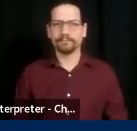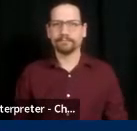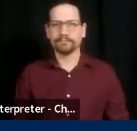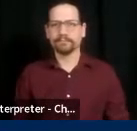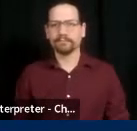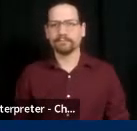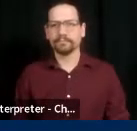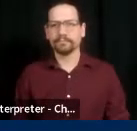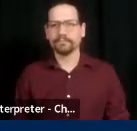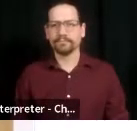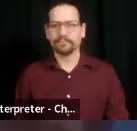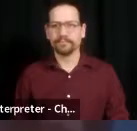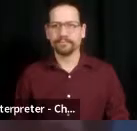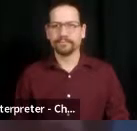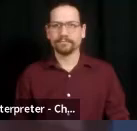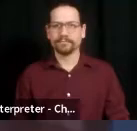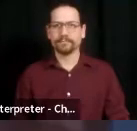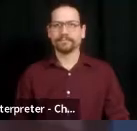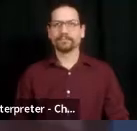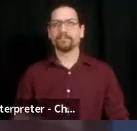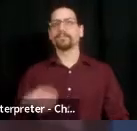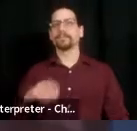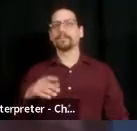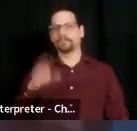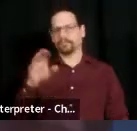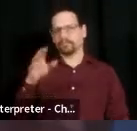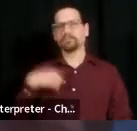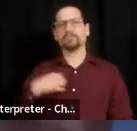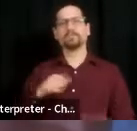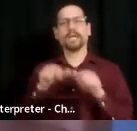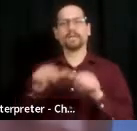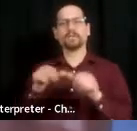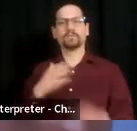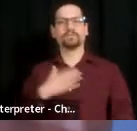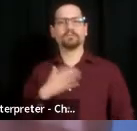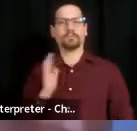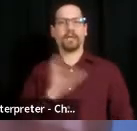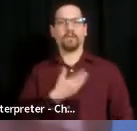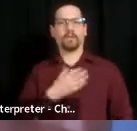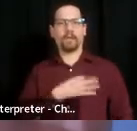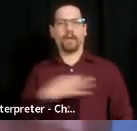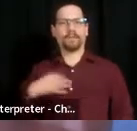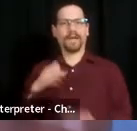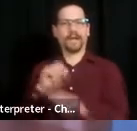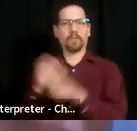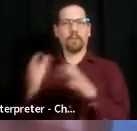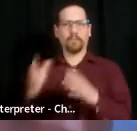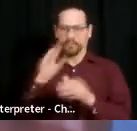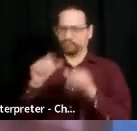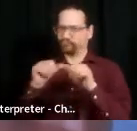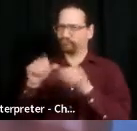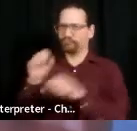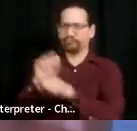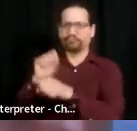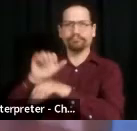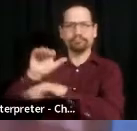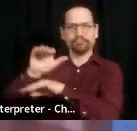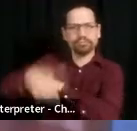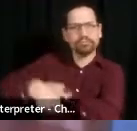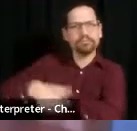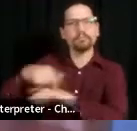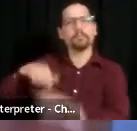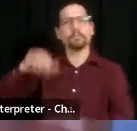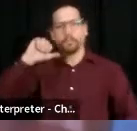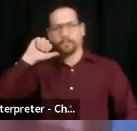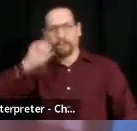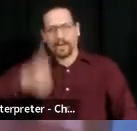going overnight. And when the travel ban gets lifted at noon tomorrow, we're going to make sure that when people start moving around, if there's any